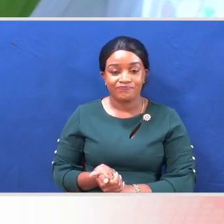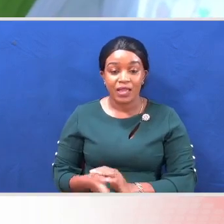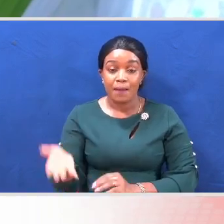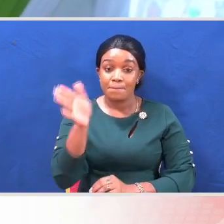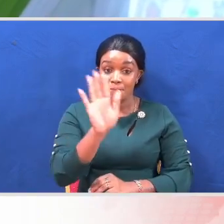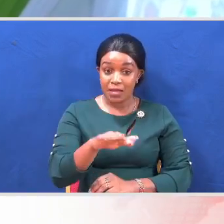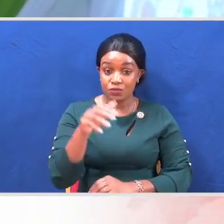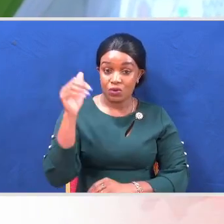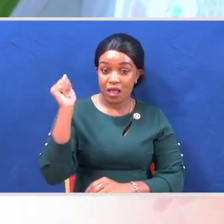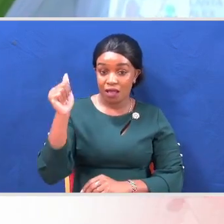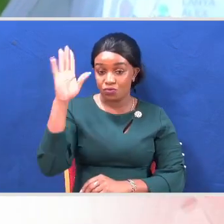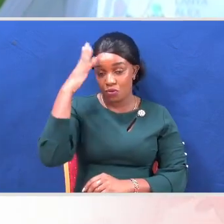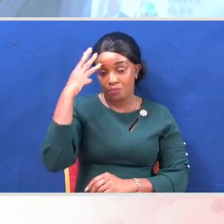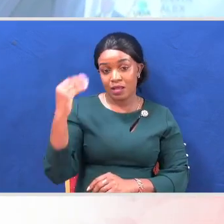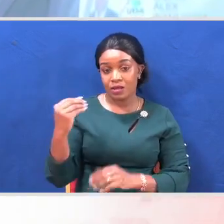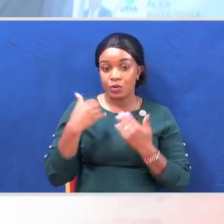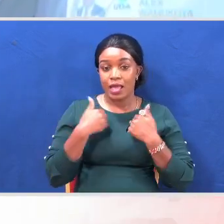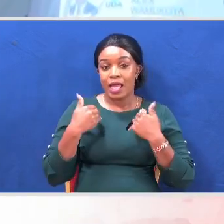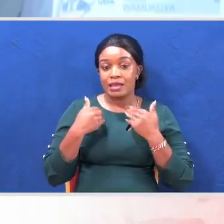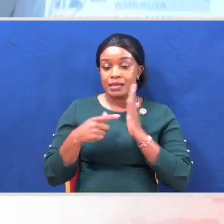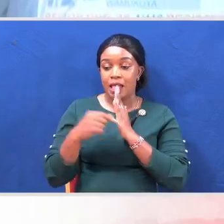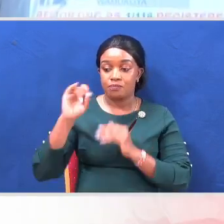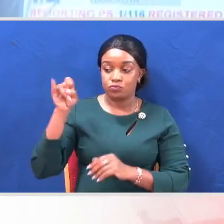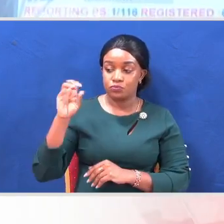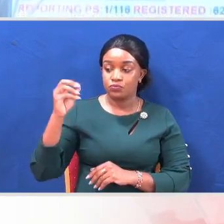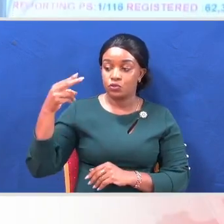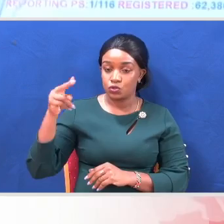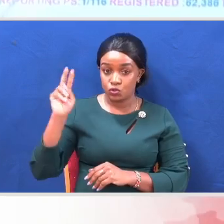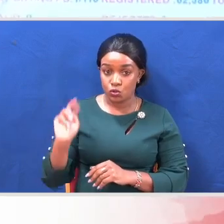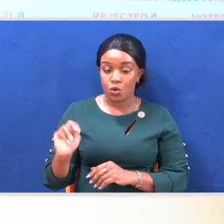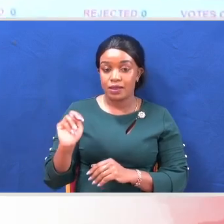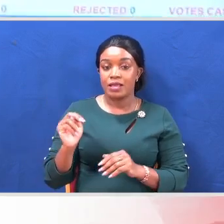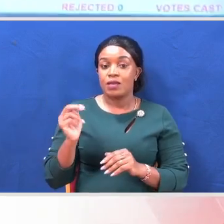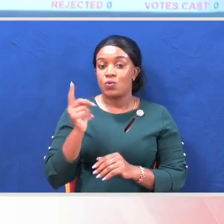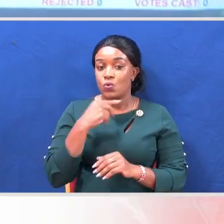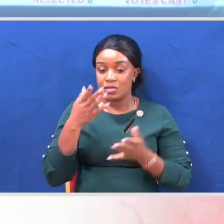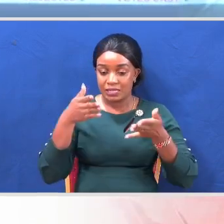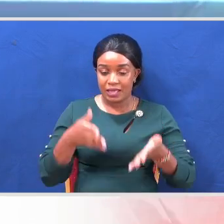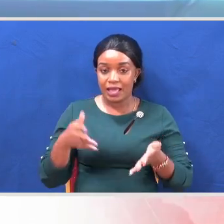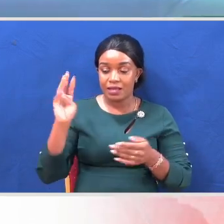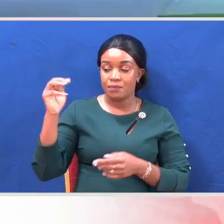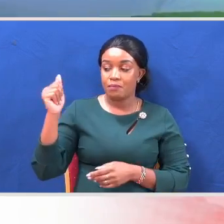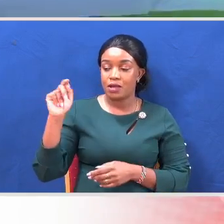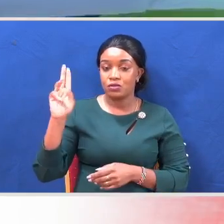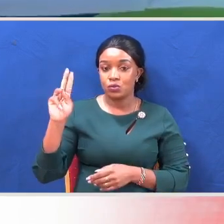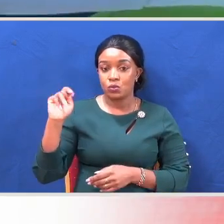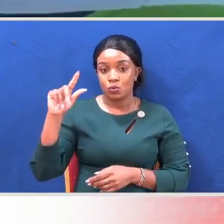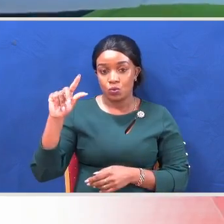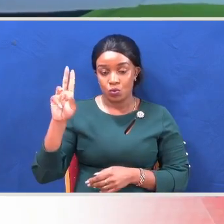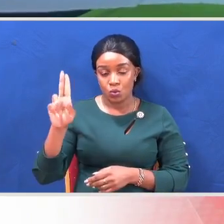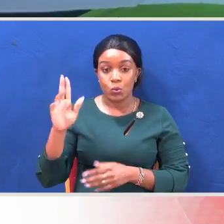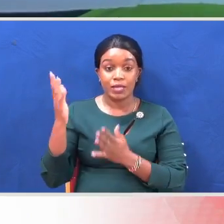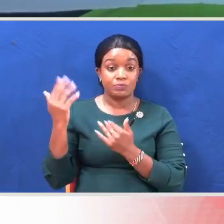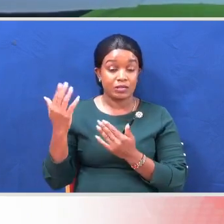was John Kirui, the returning officer in this particular by-election at Matungu. We intend to keep you abreast of what